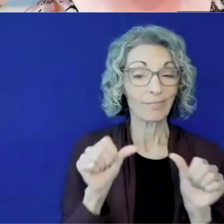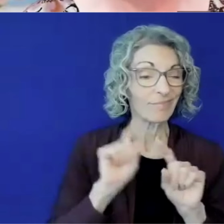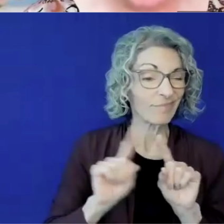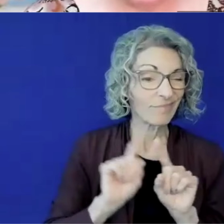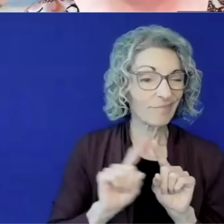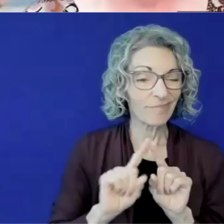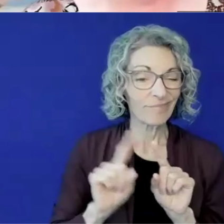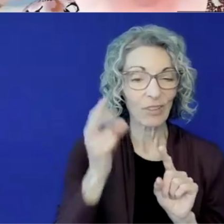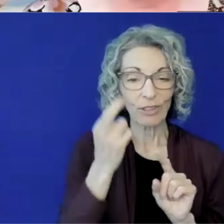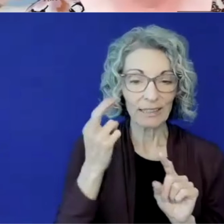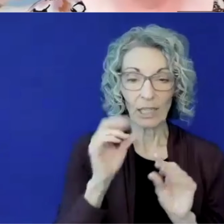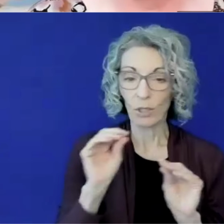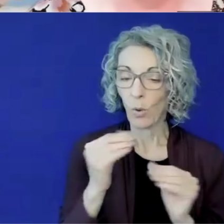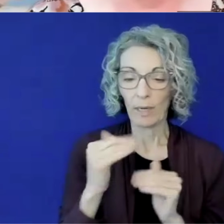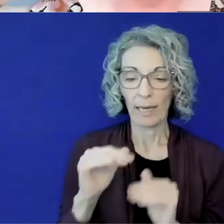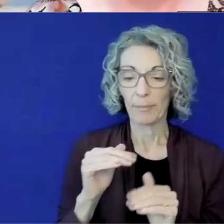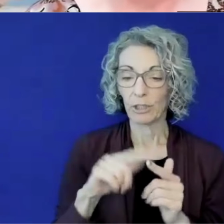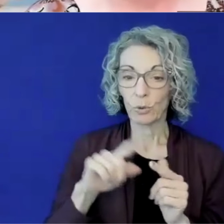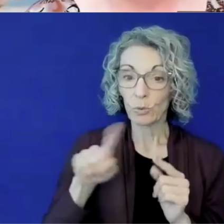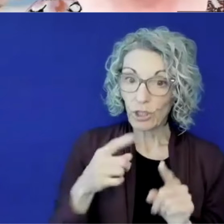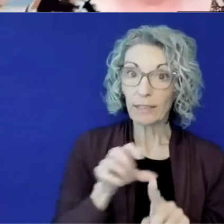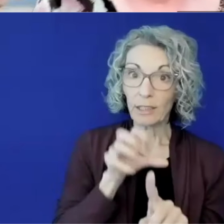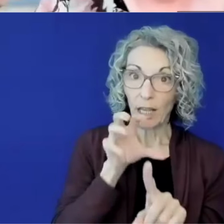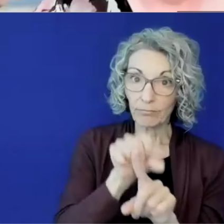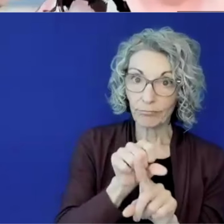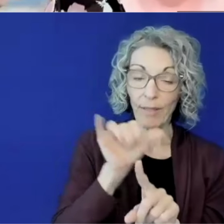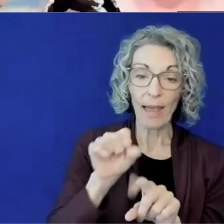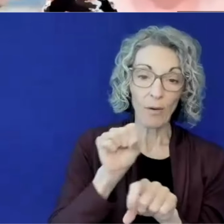It's not limited to reaching a work goal.